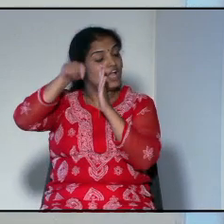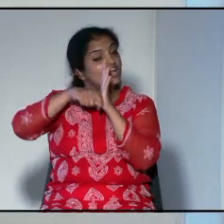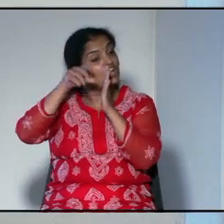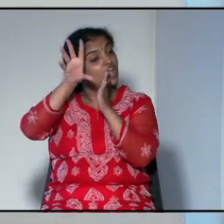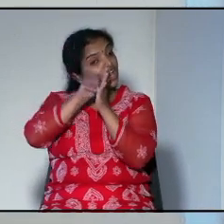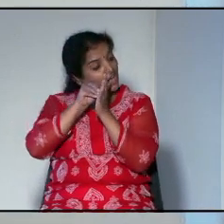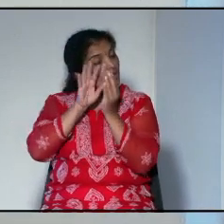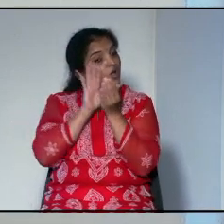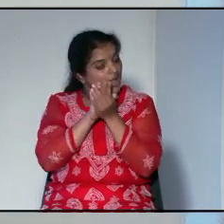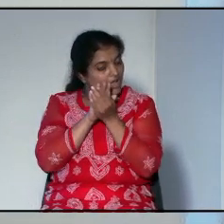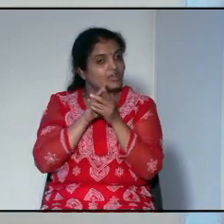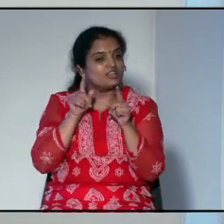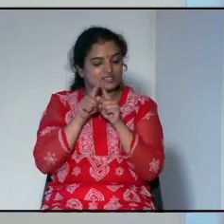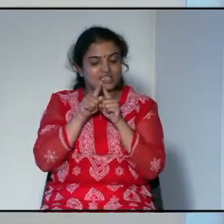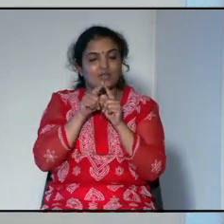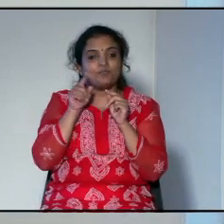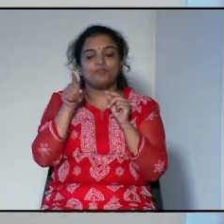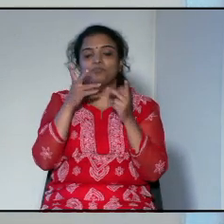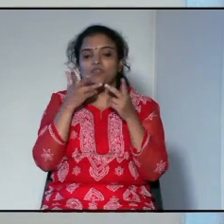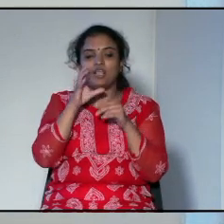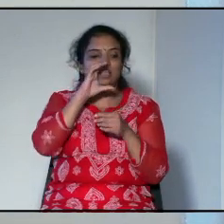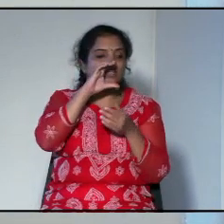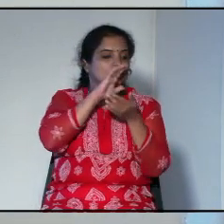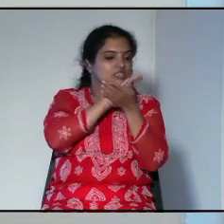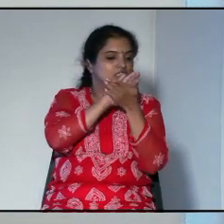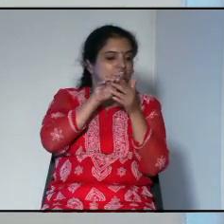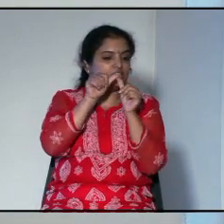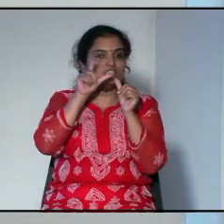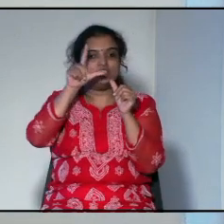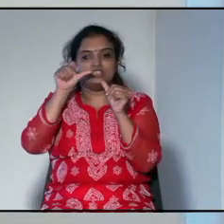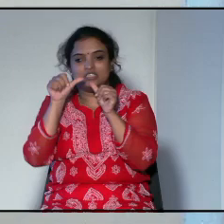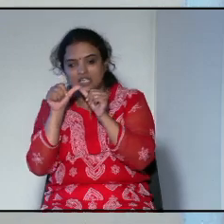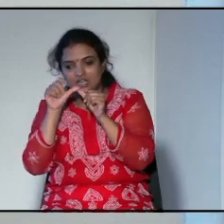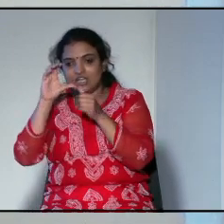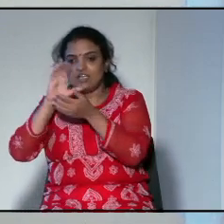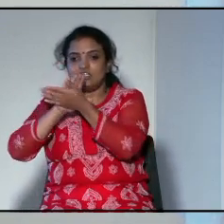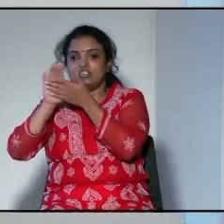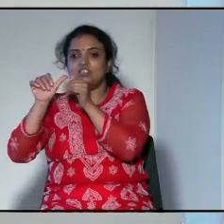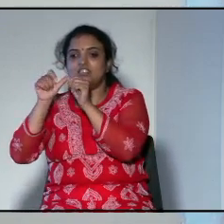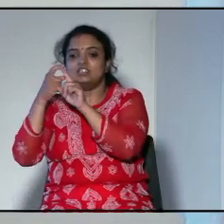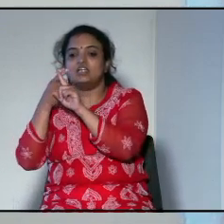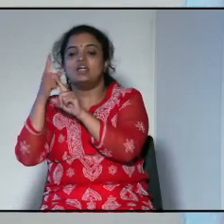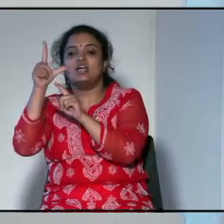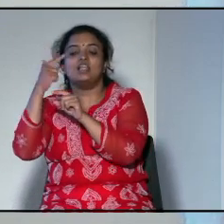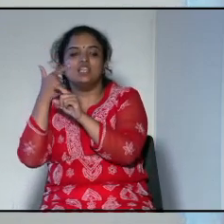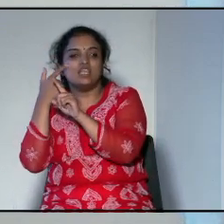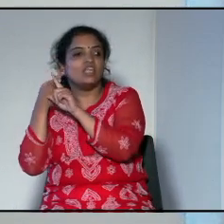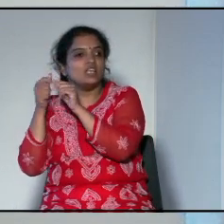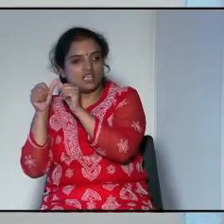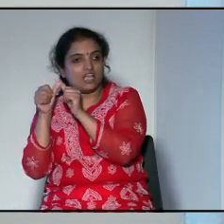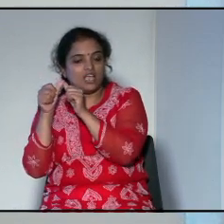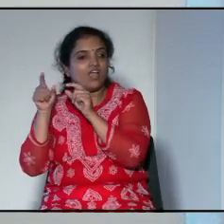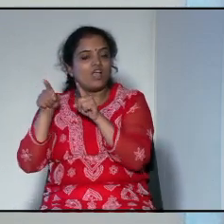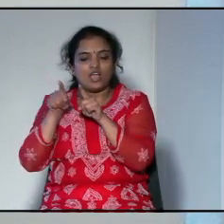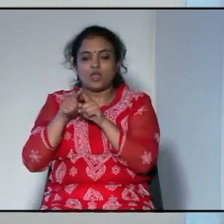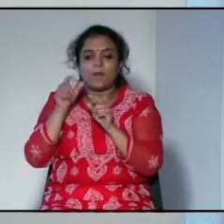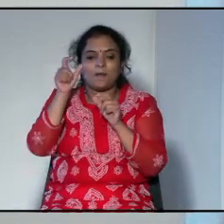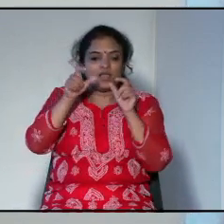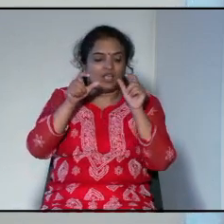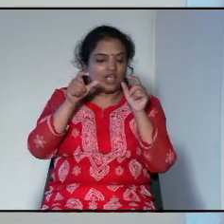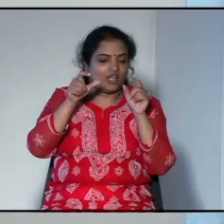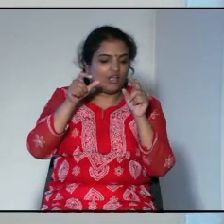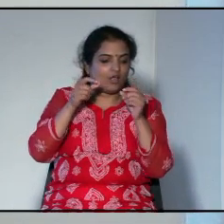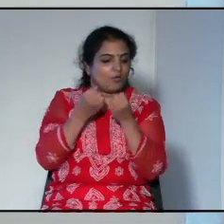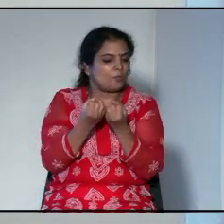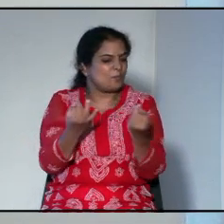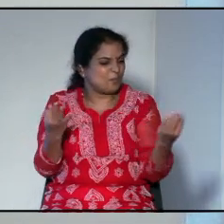Chala Chali Ka Khela, which also has the calligraphy on it. Okay. And it's about 2-3 people playing the music. That sculpture is with my